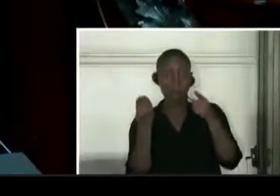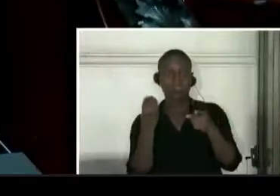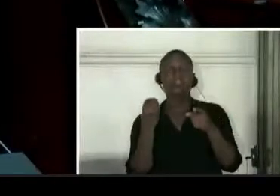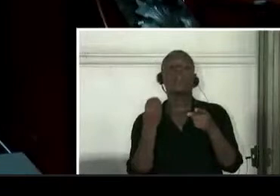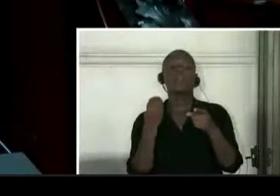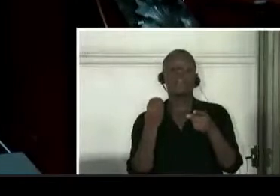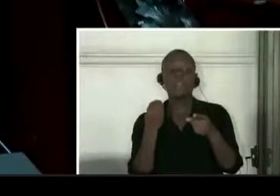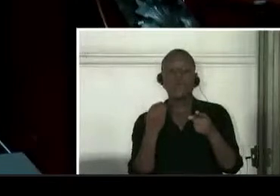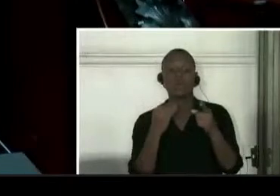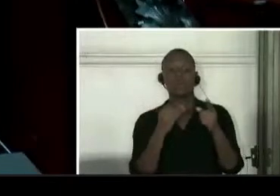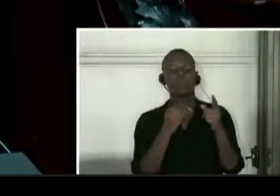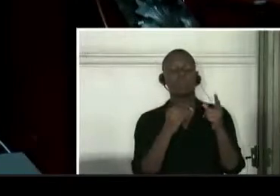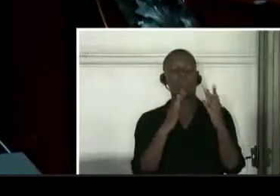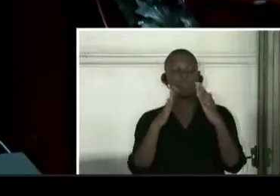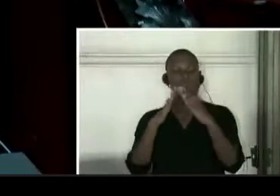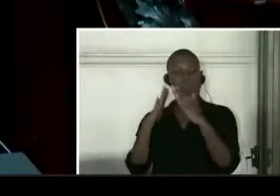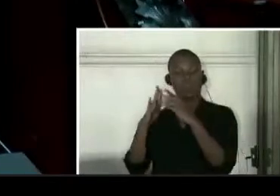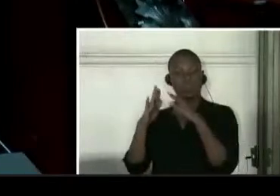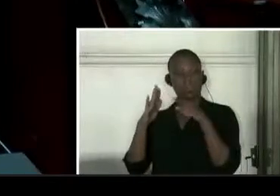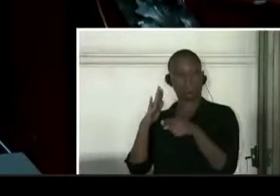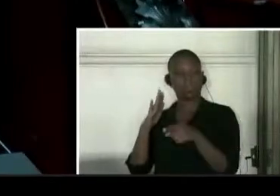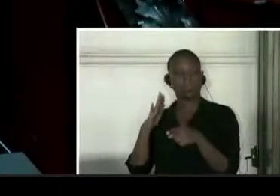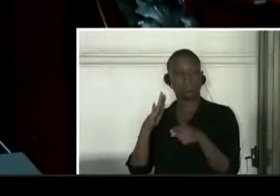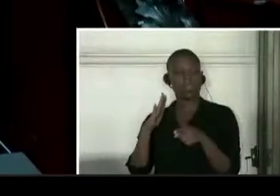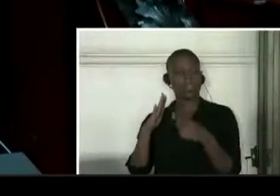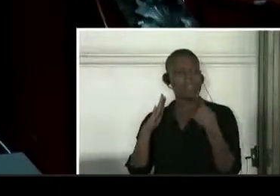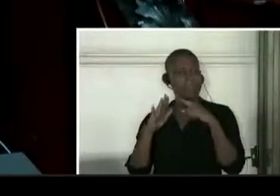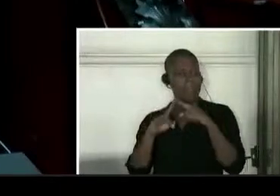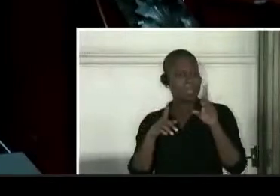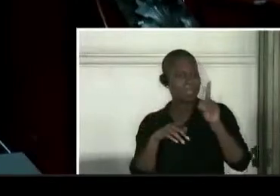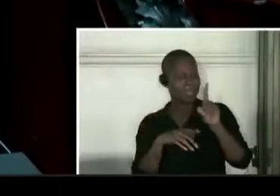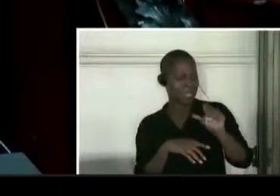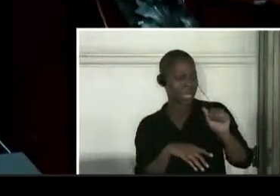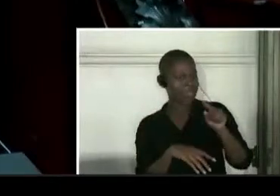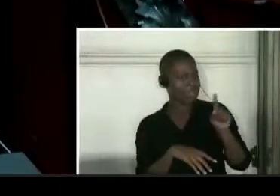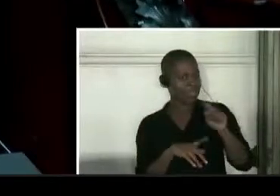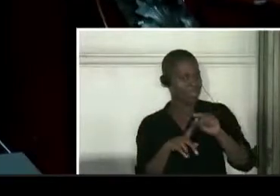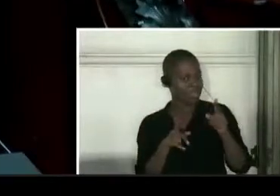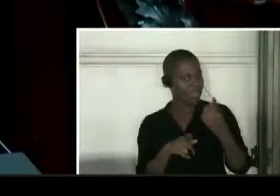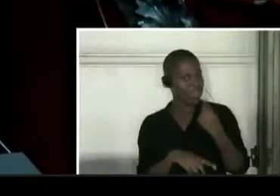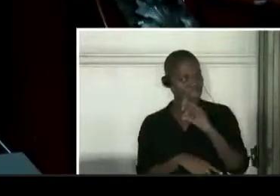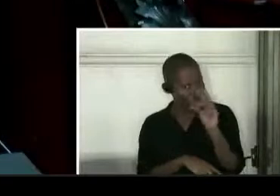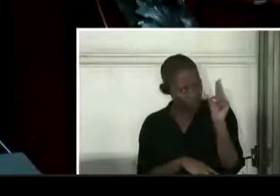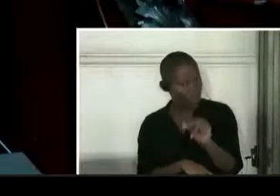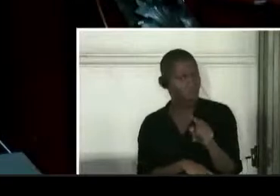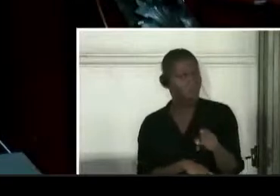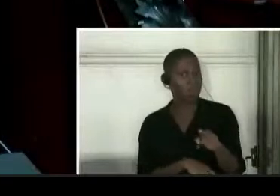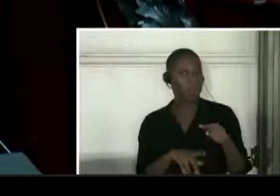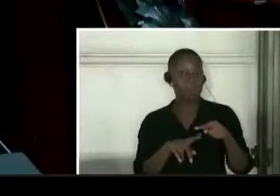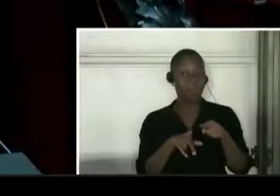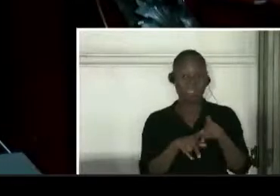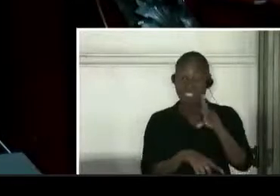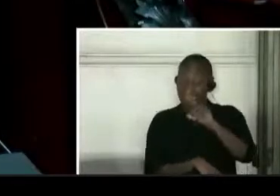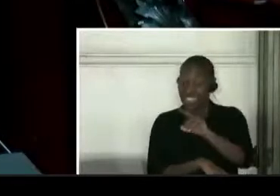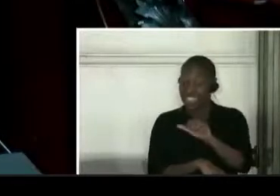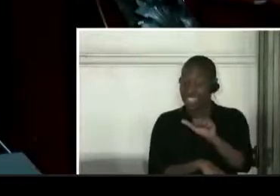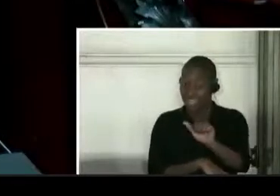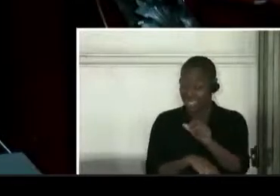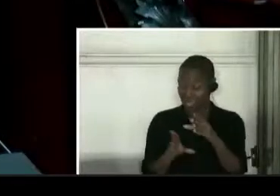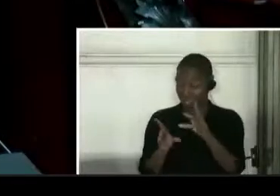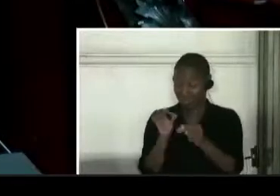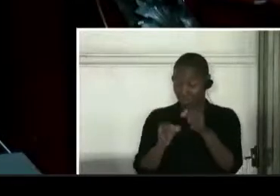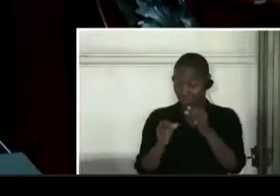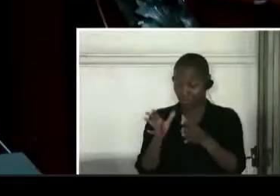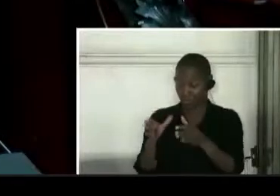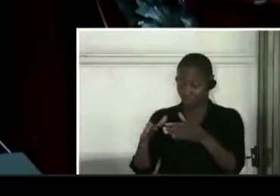unit, but the DA in council was the first to say no. Kodwa ibonga baqevuza kakhulu. Bathi